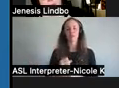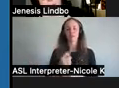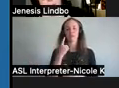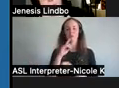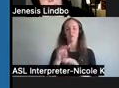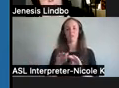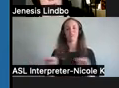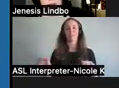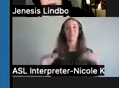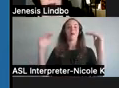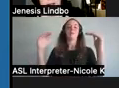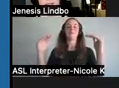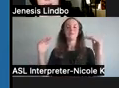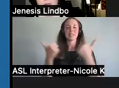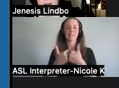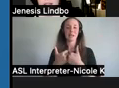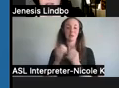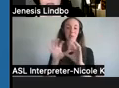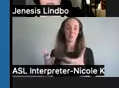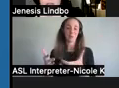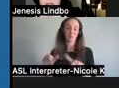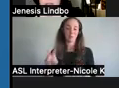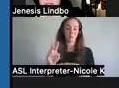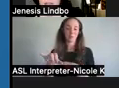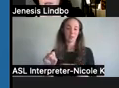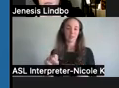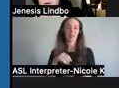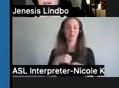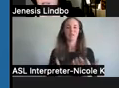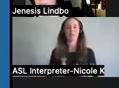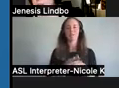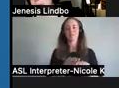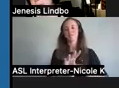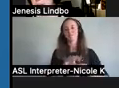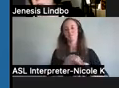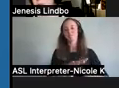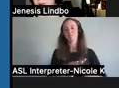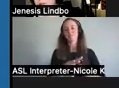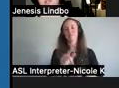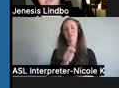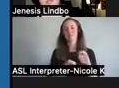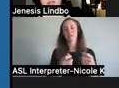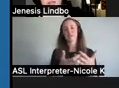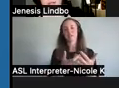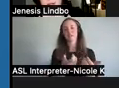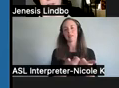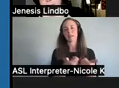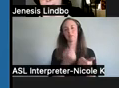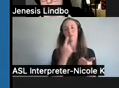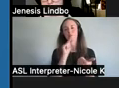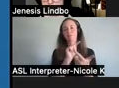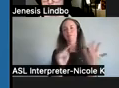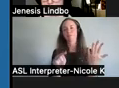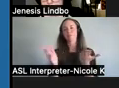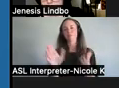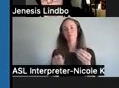the state of Wisconsin, and I provide technical assistance for adapted gaming to other service providers in Wisconsin.